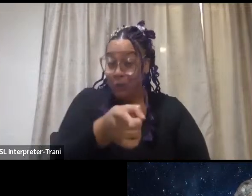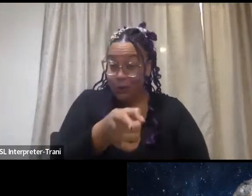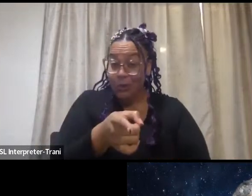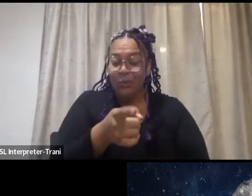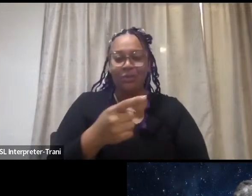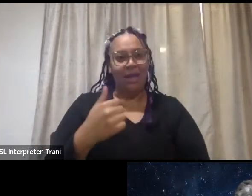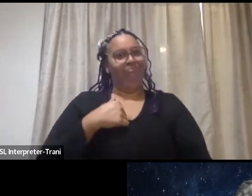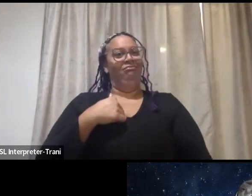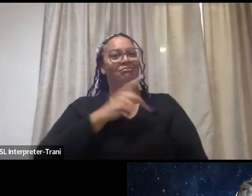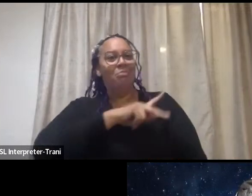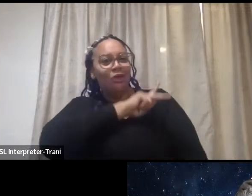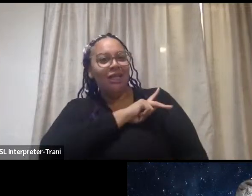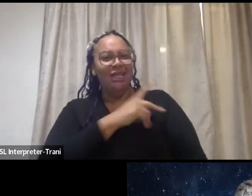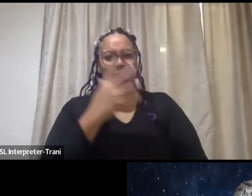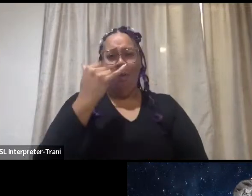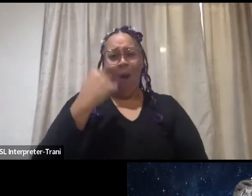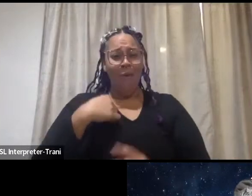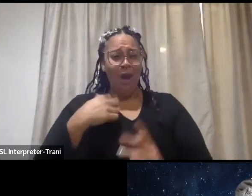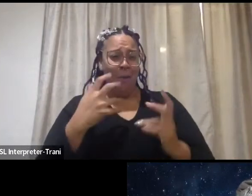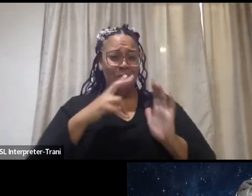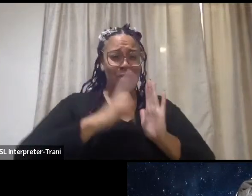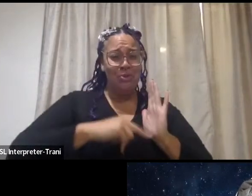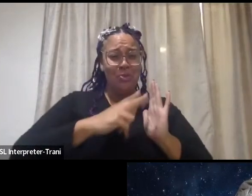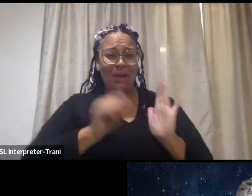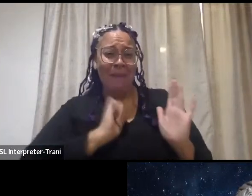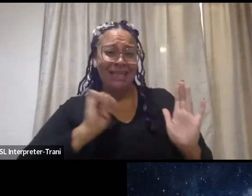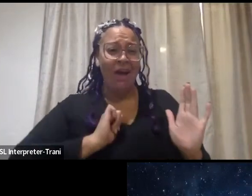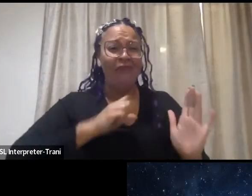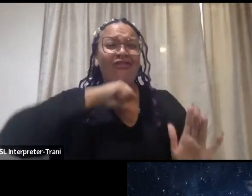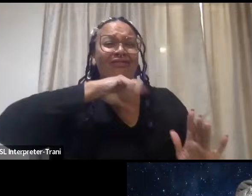So why would I want to read myself to filth like I read y'all?